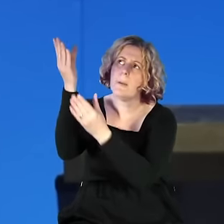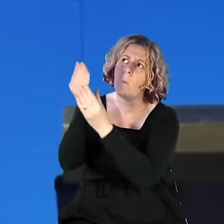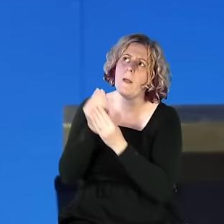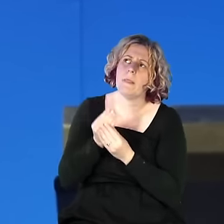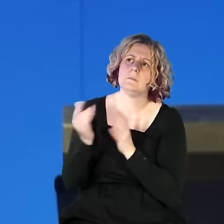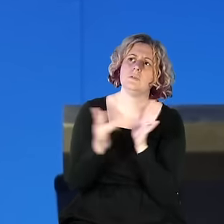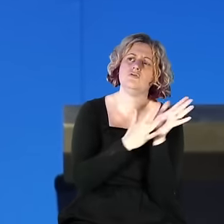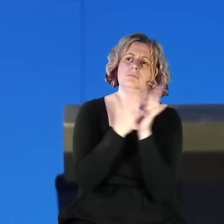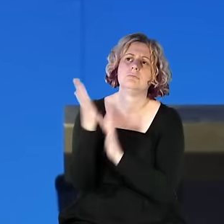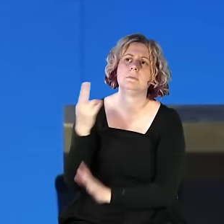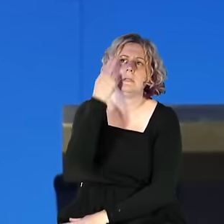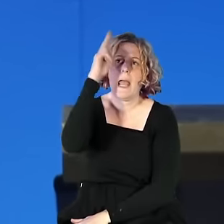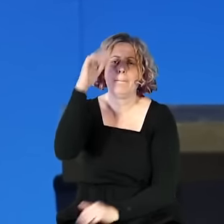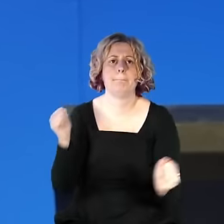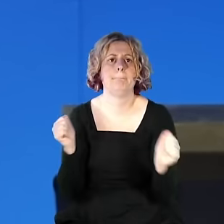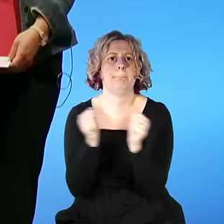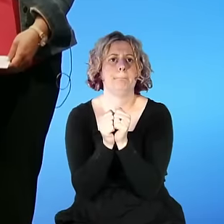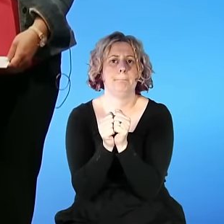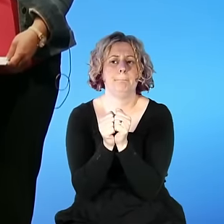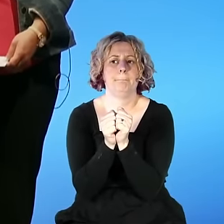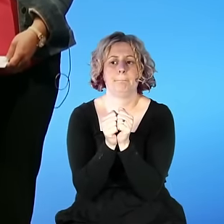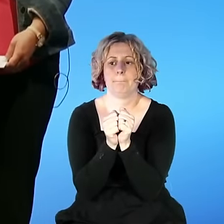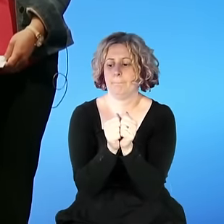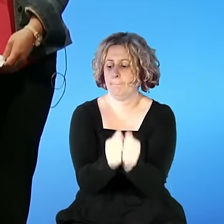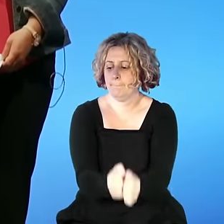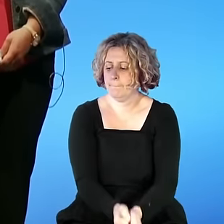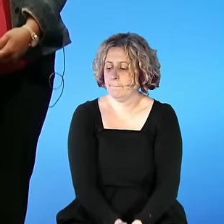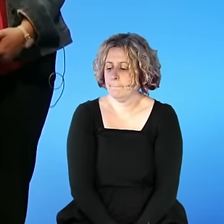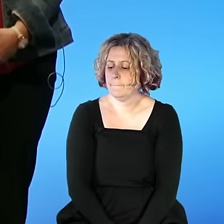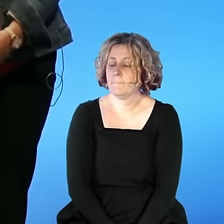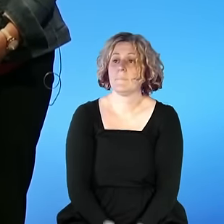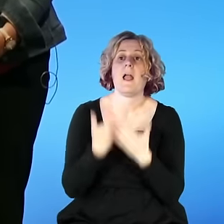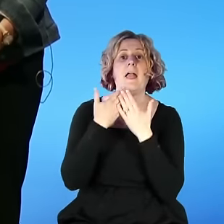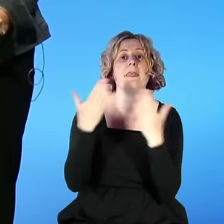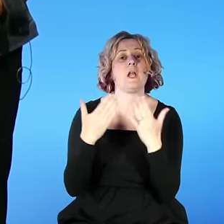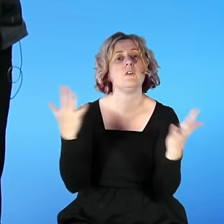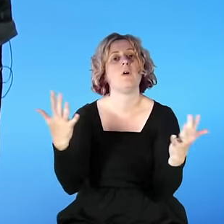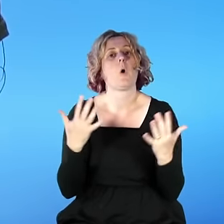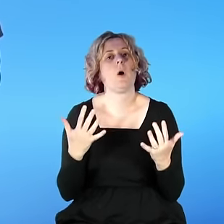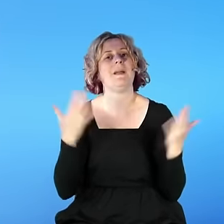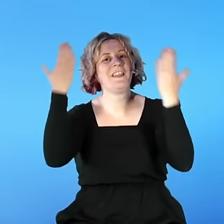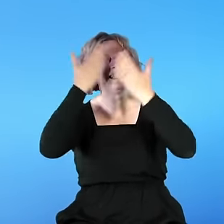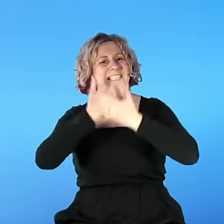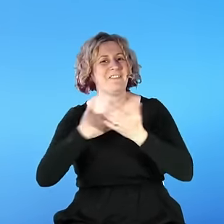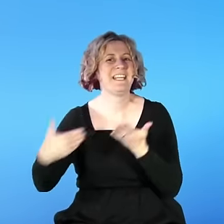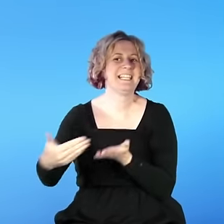name. Amen. Amen. Thanks for coming this evening.